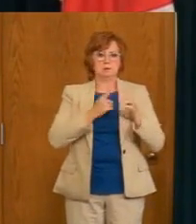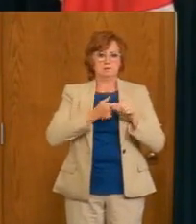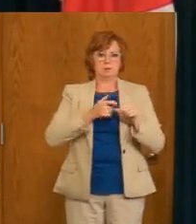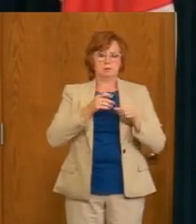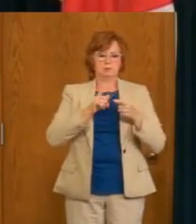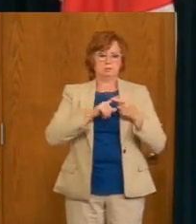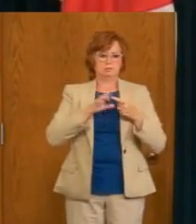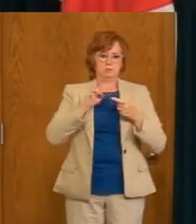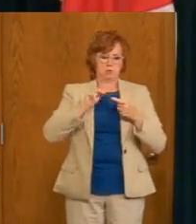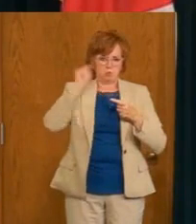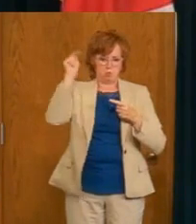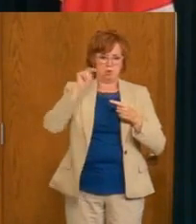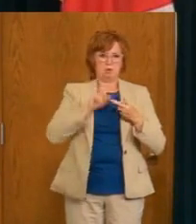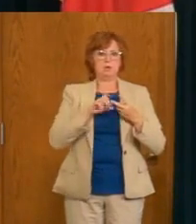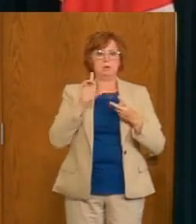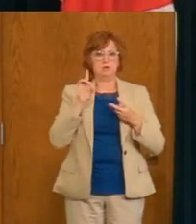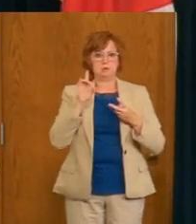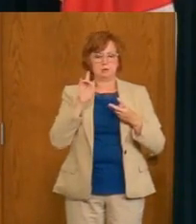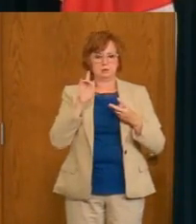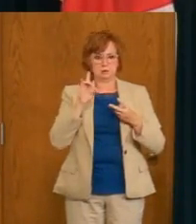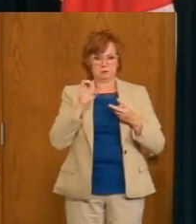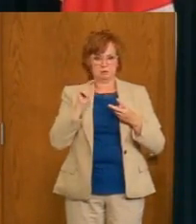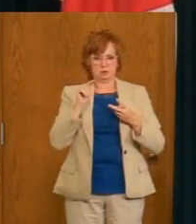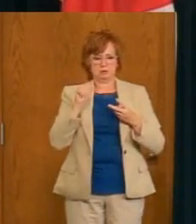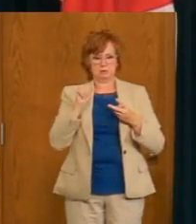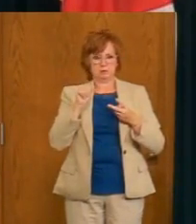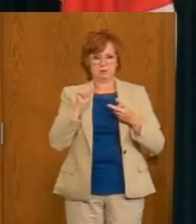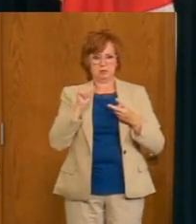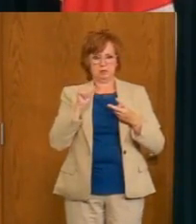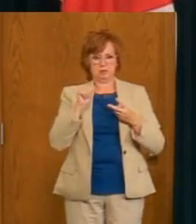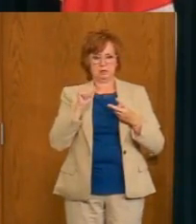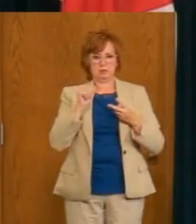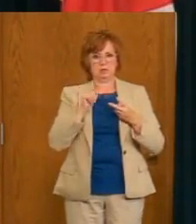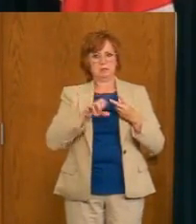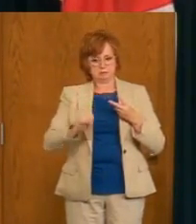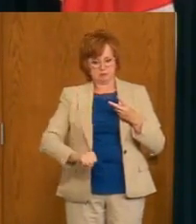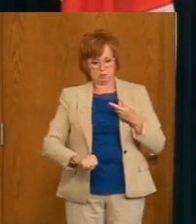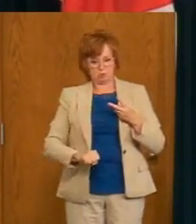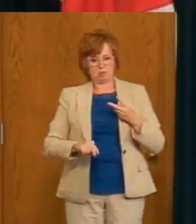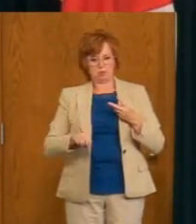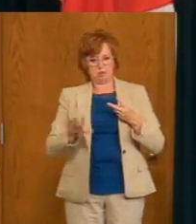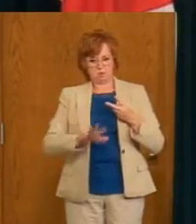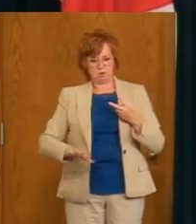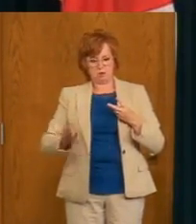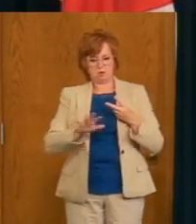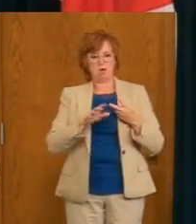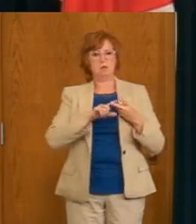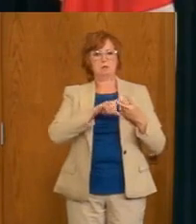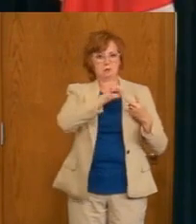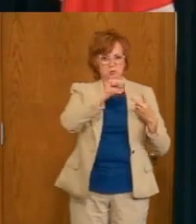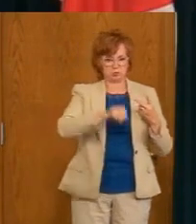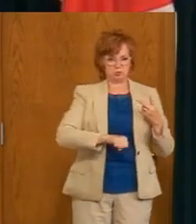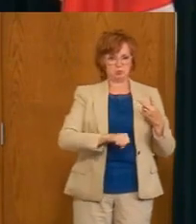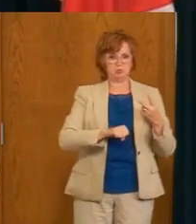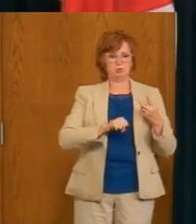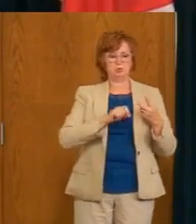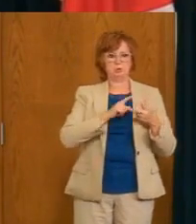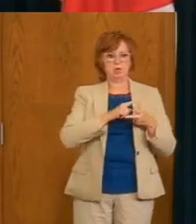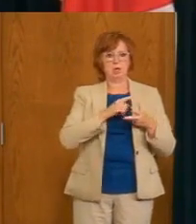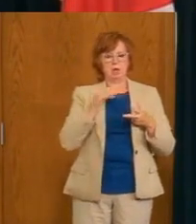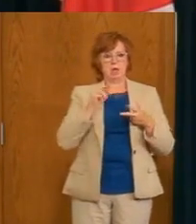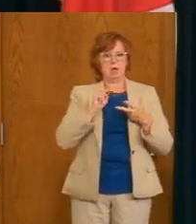variant of interest. But what we are seeing is exactly what, as you've described, that out of new cases, we